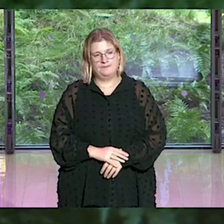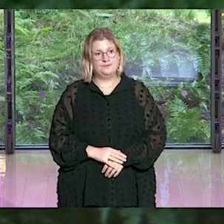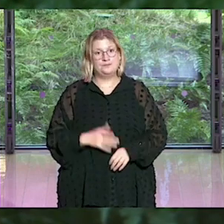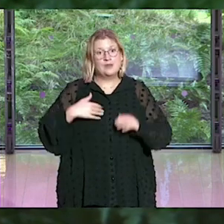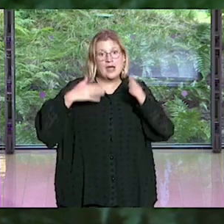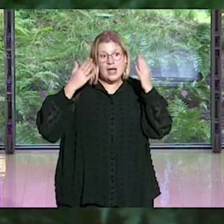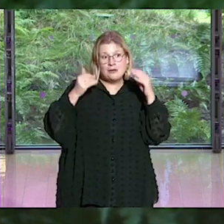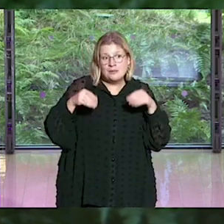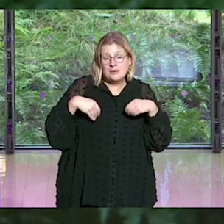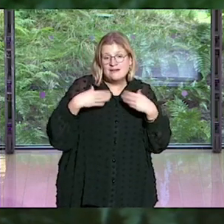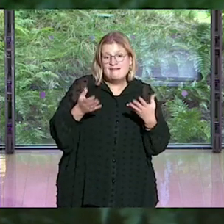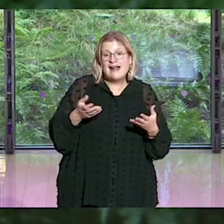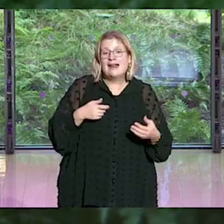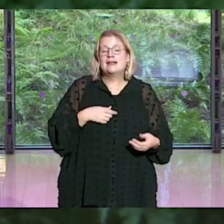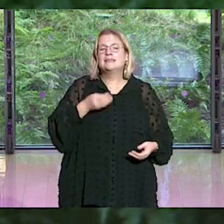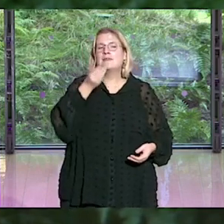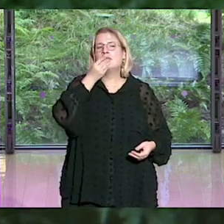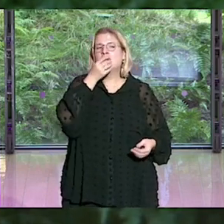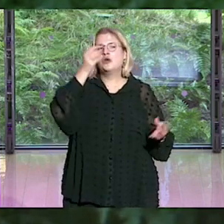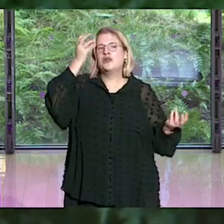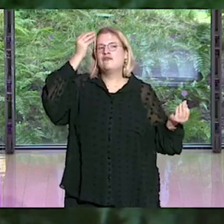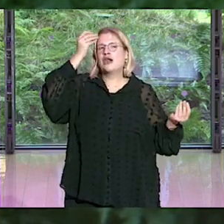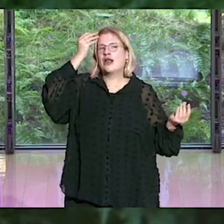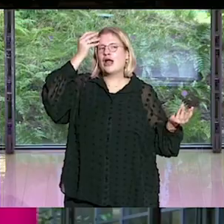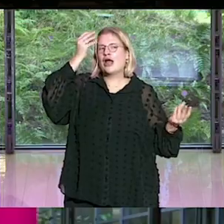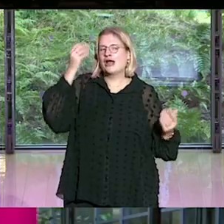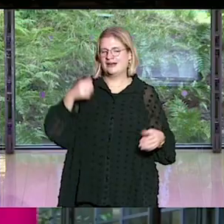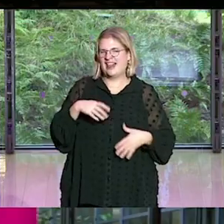I hope that has given you some food for thought. Thank you.